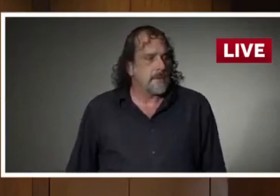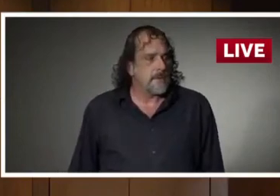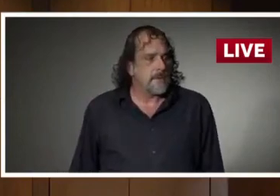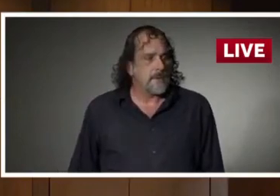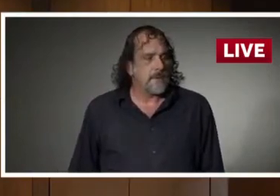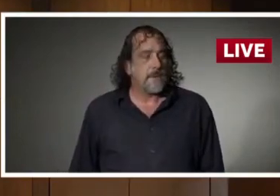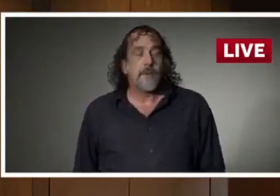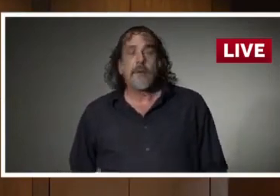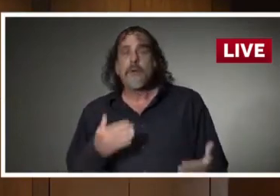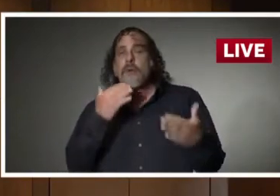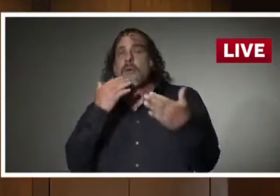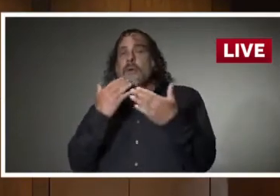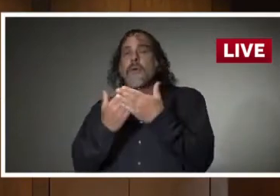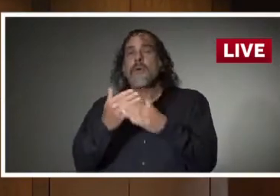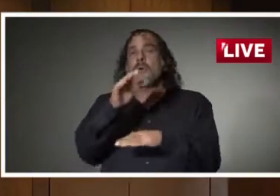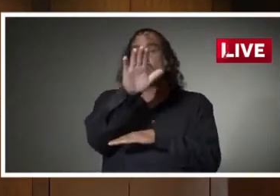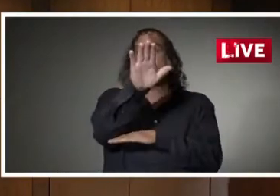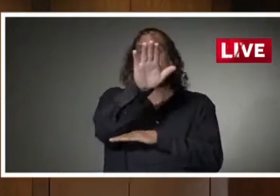Good afternoon.